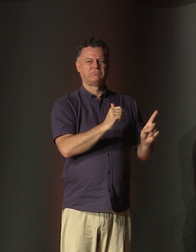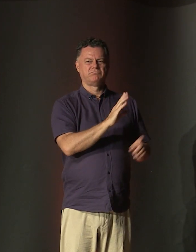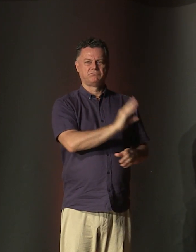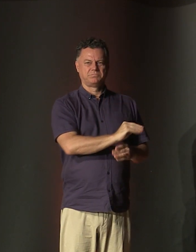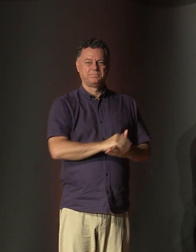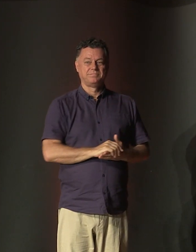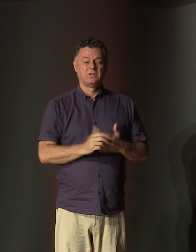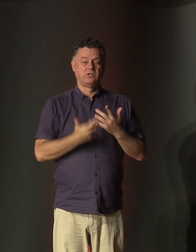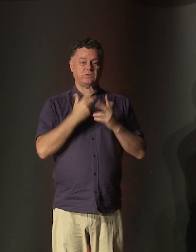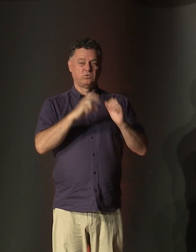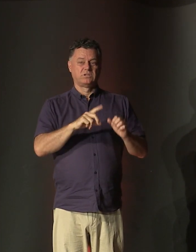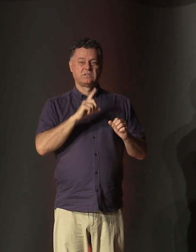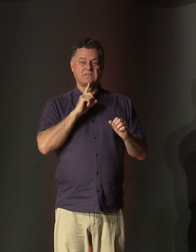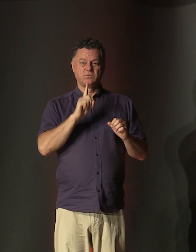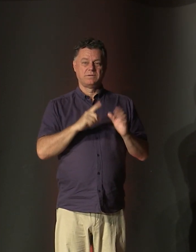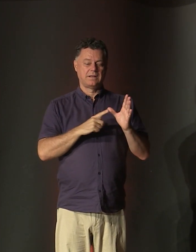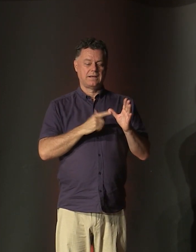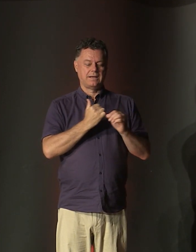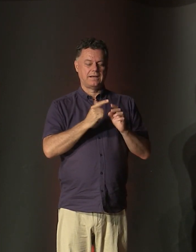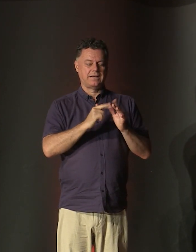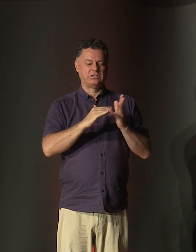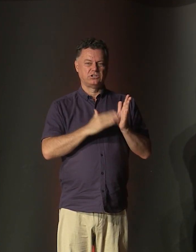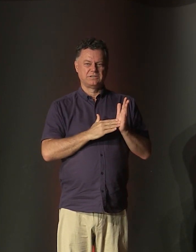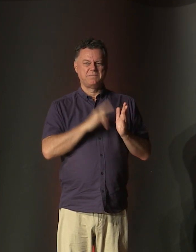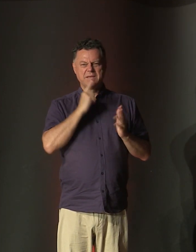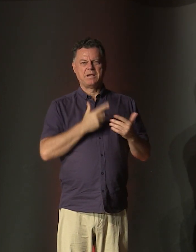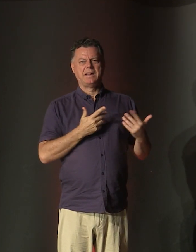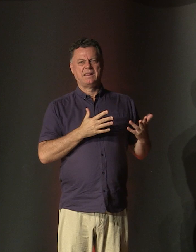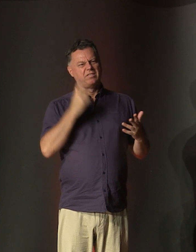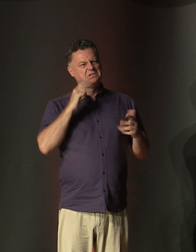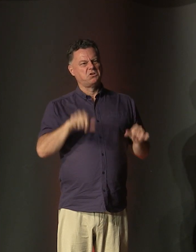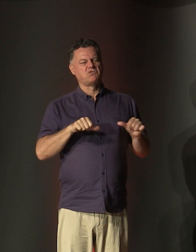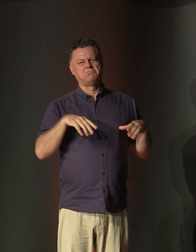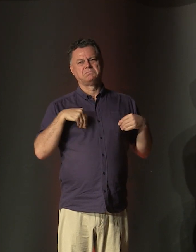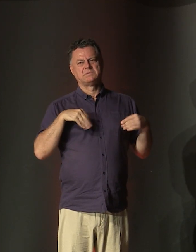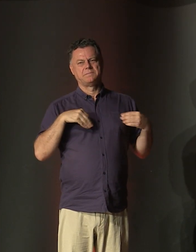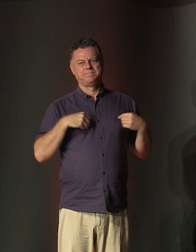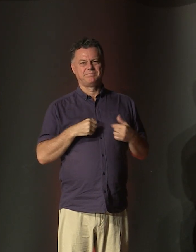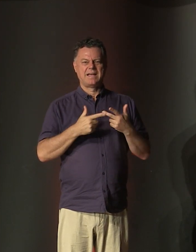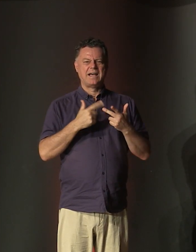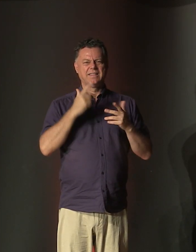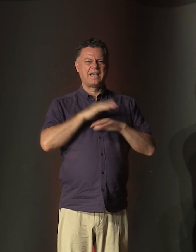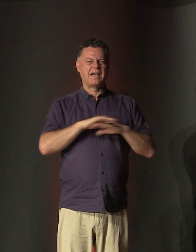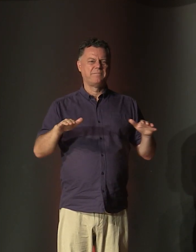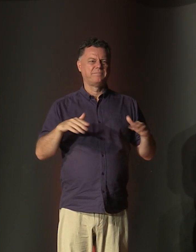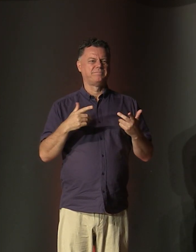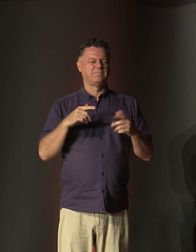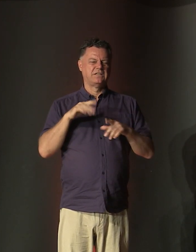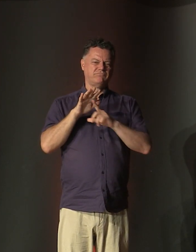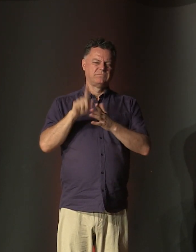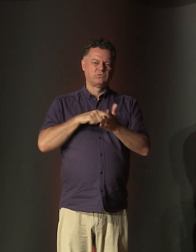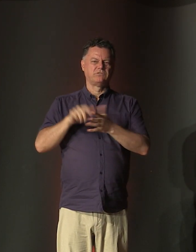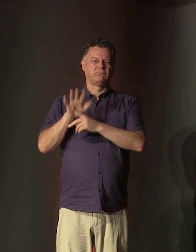research shows that ageism is the least called out of the isms and the most difficult